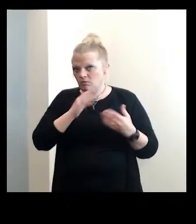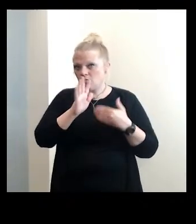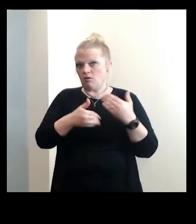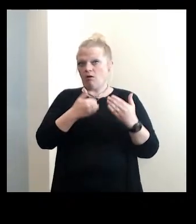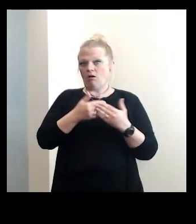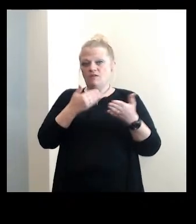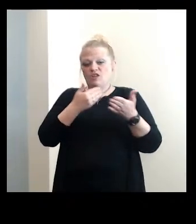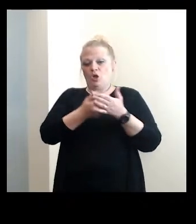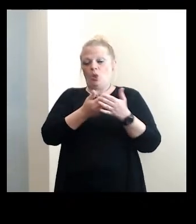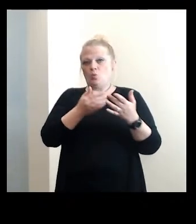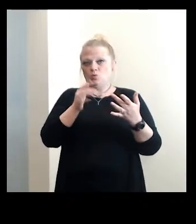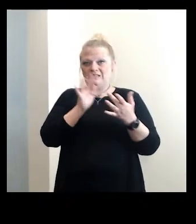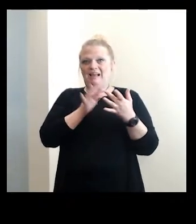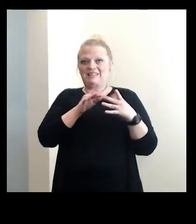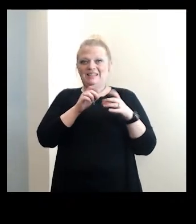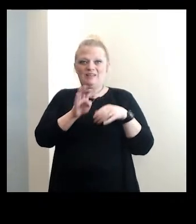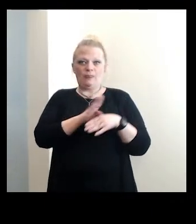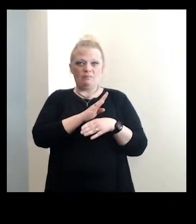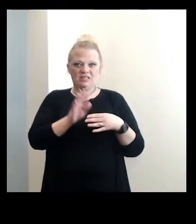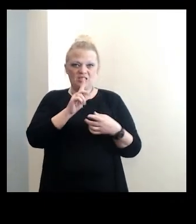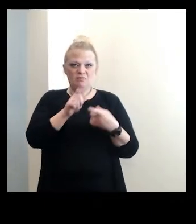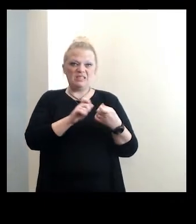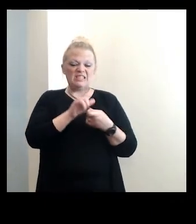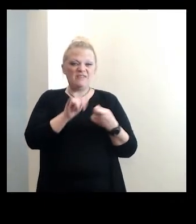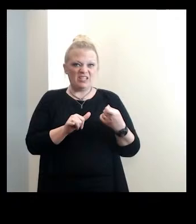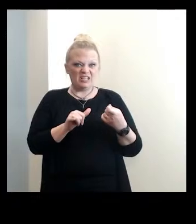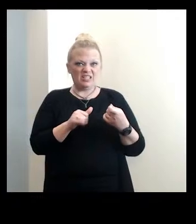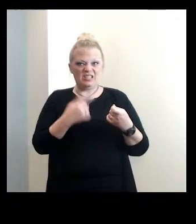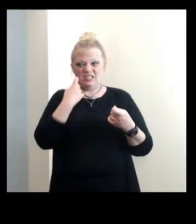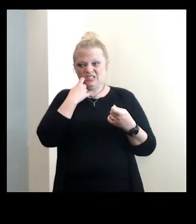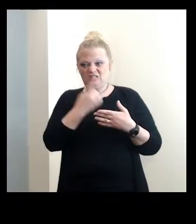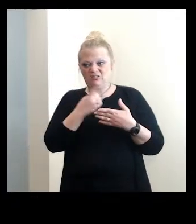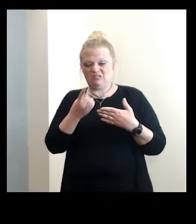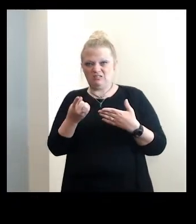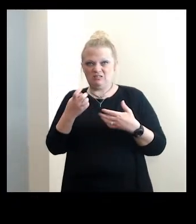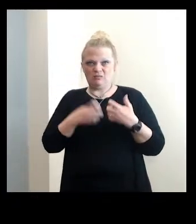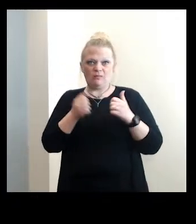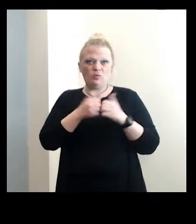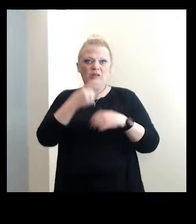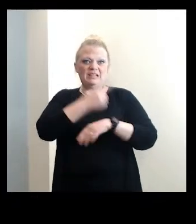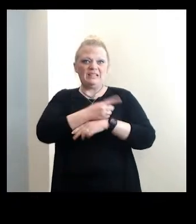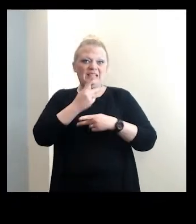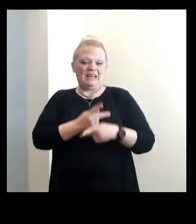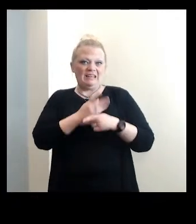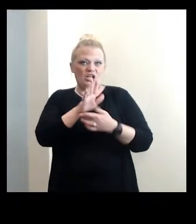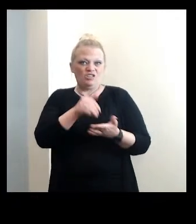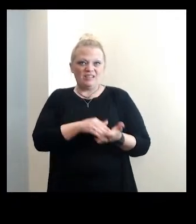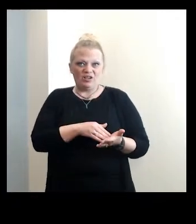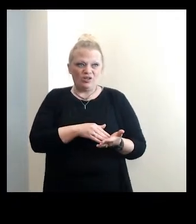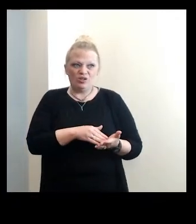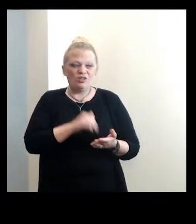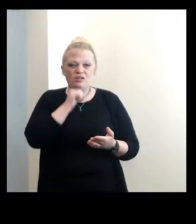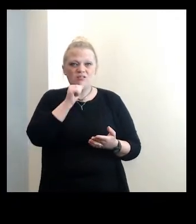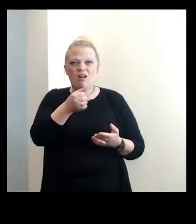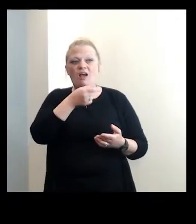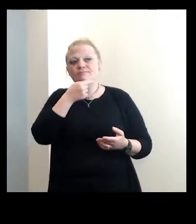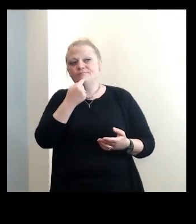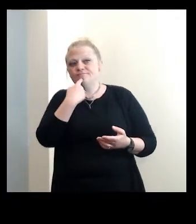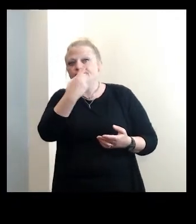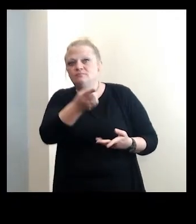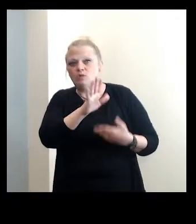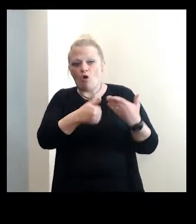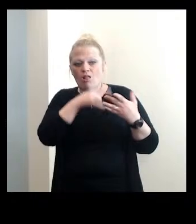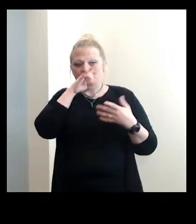close contacts in their business. I mean, specifically over the past week, we've had problems with daycare centers, not disclosing all the kids